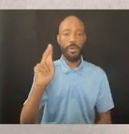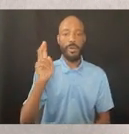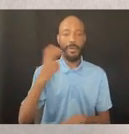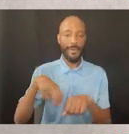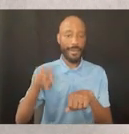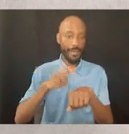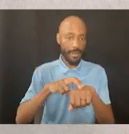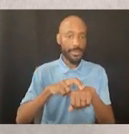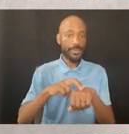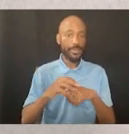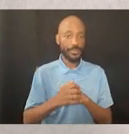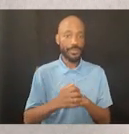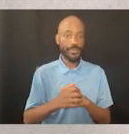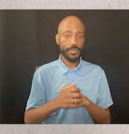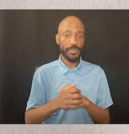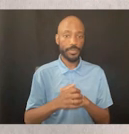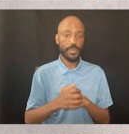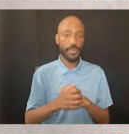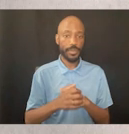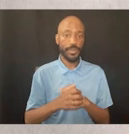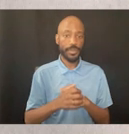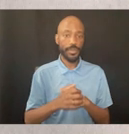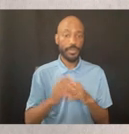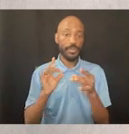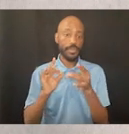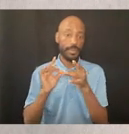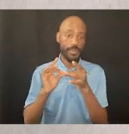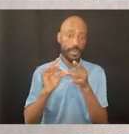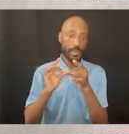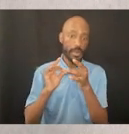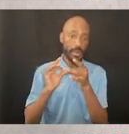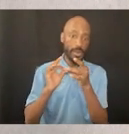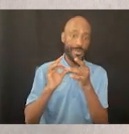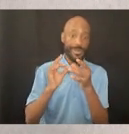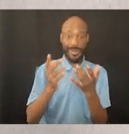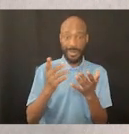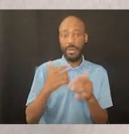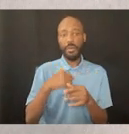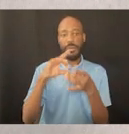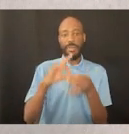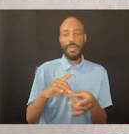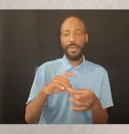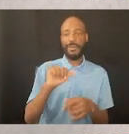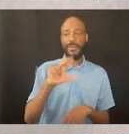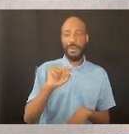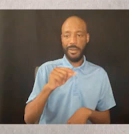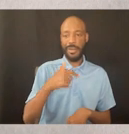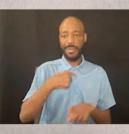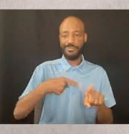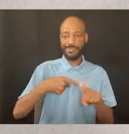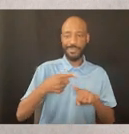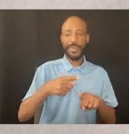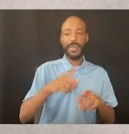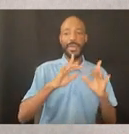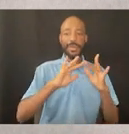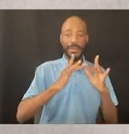what I do in terms of art would be digital photography, particularly black and white.